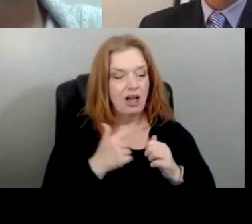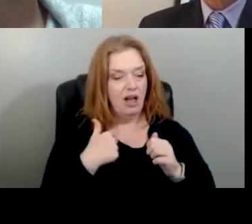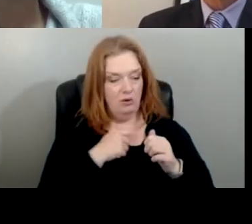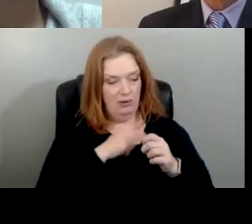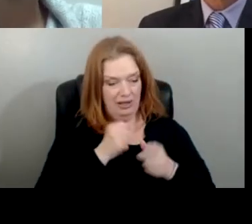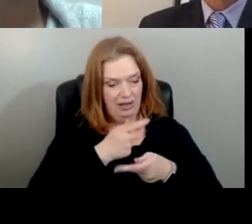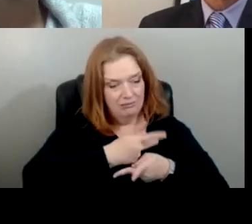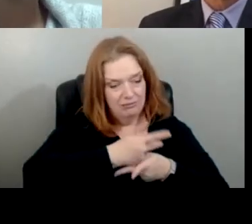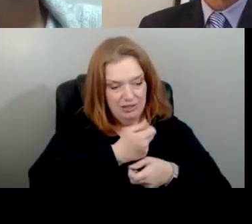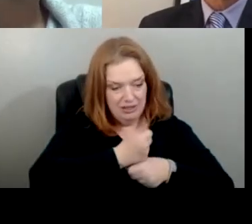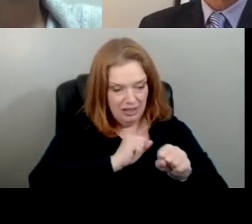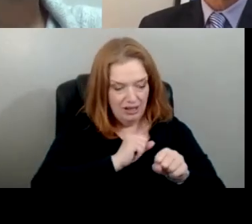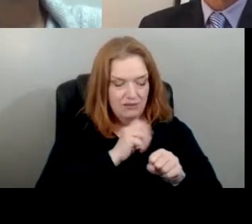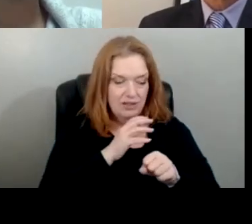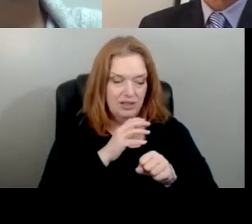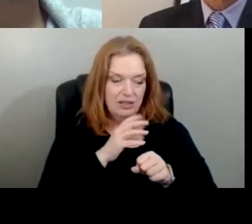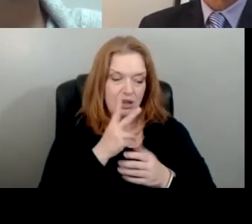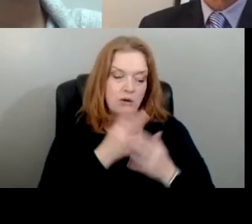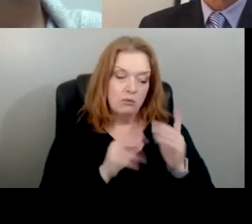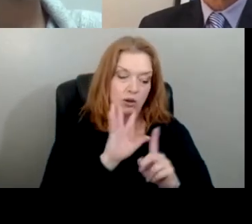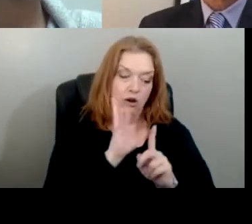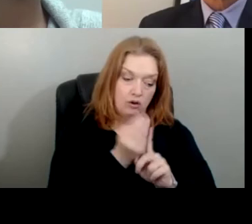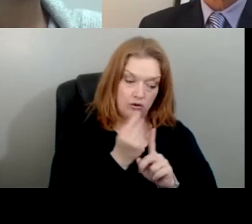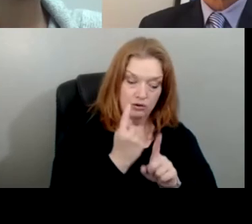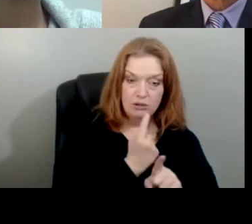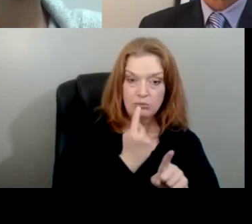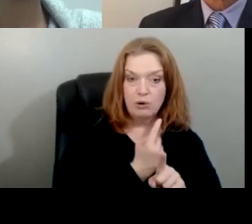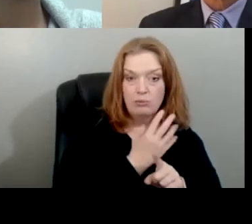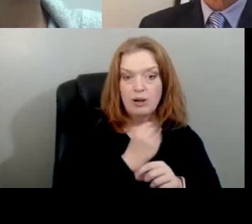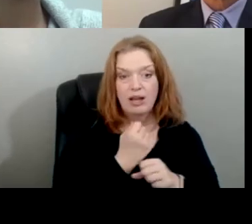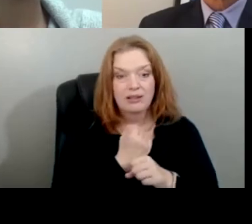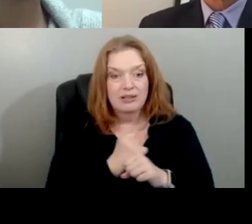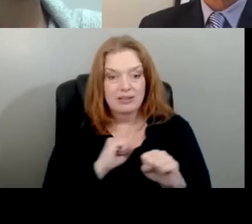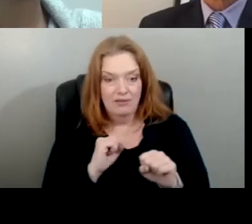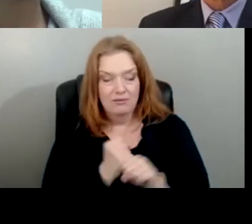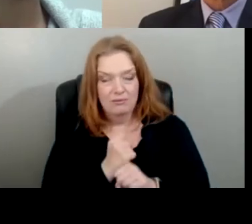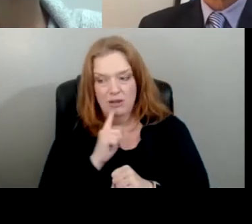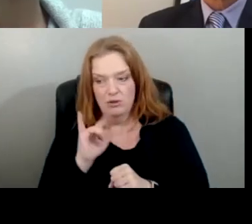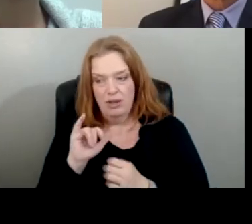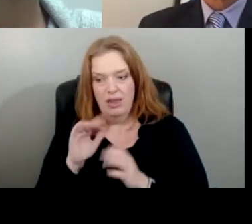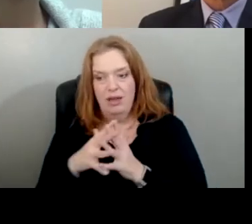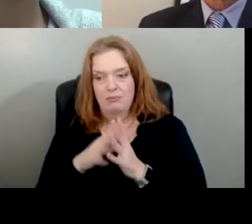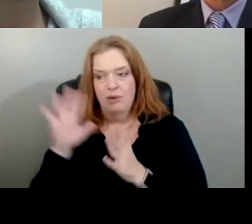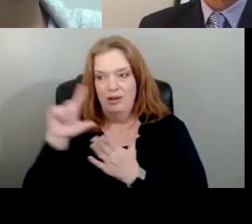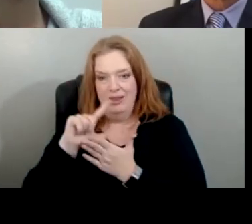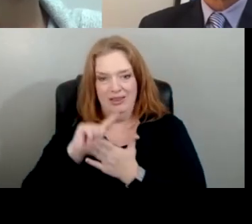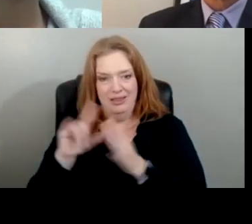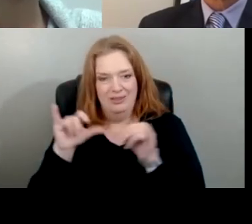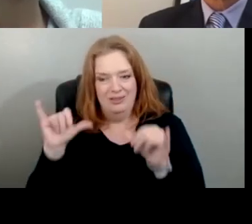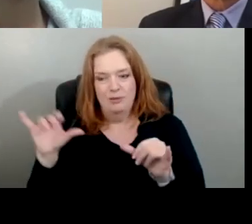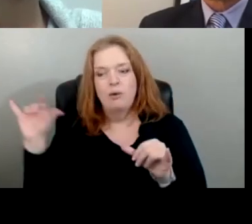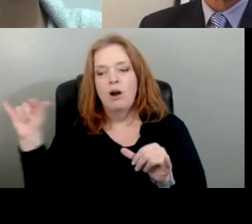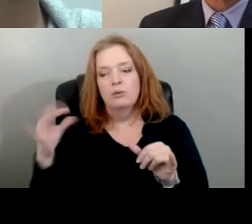in a good way that's culturally appropriate and in a way that ensures that the protections of the American legal system also serve us.